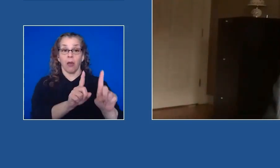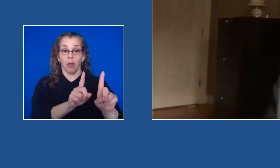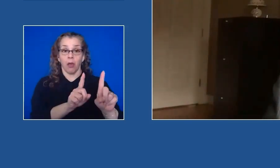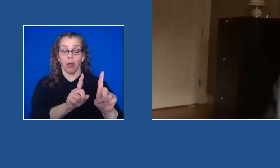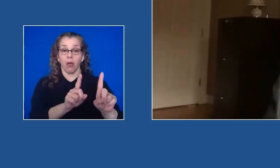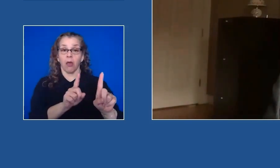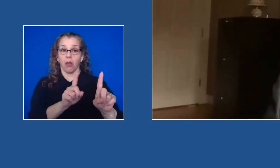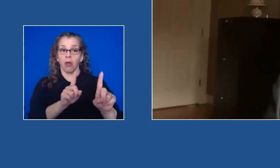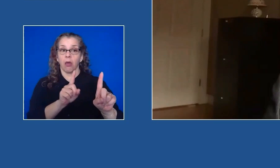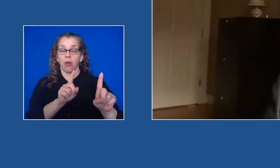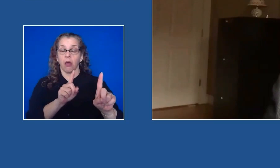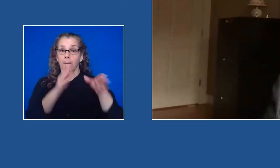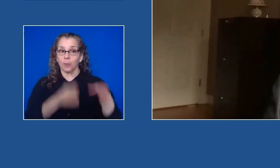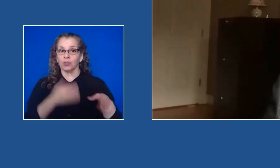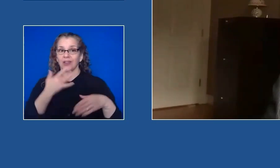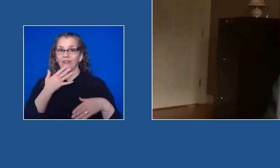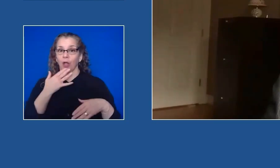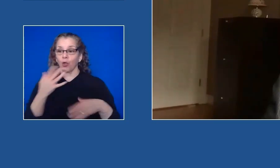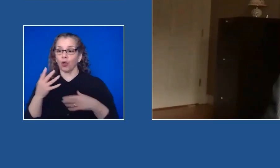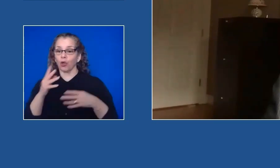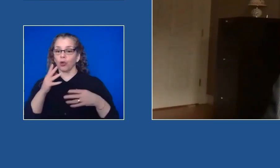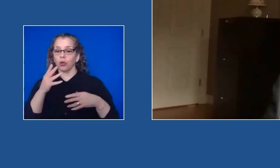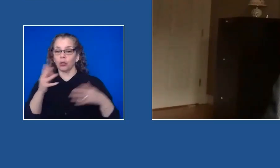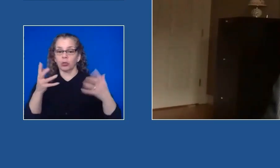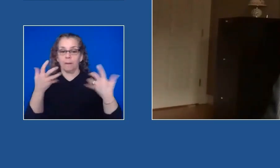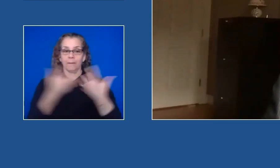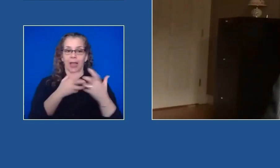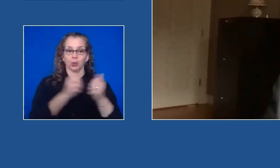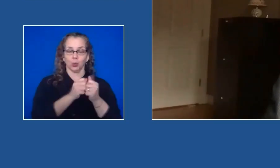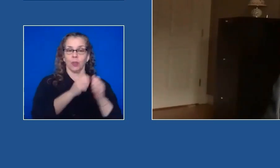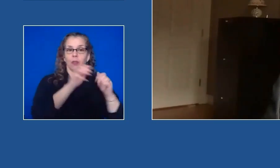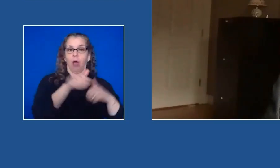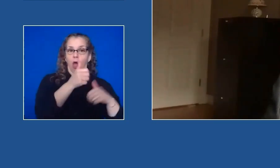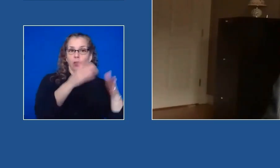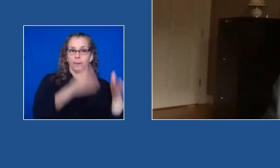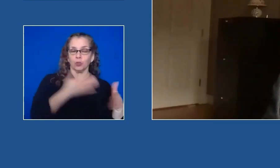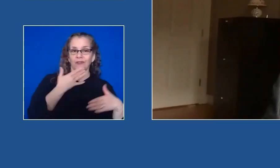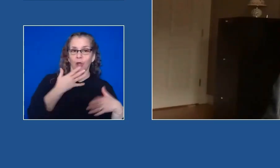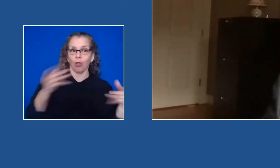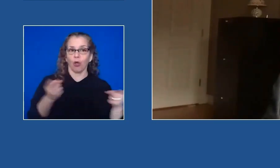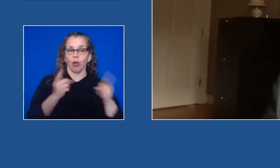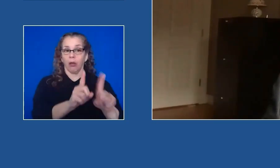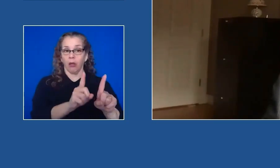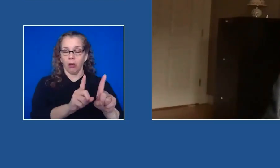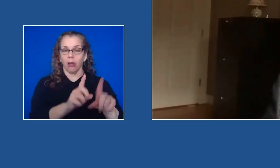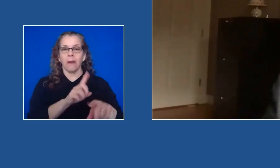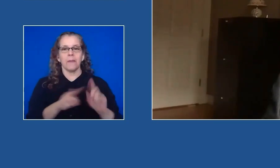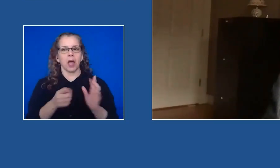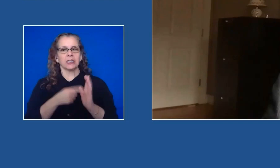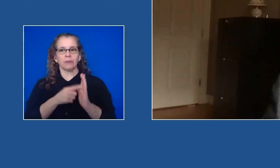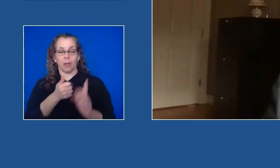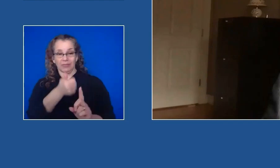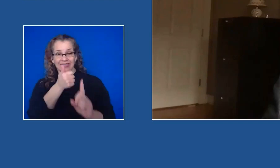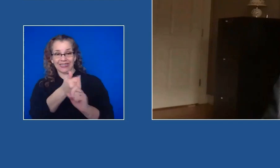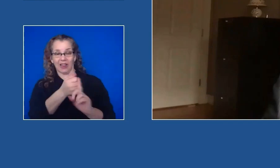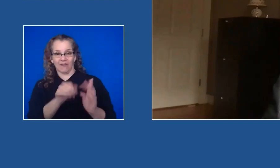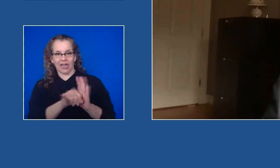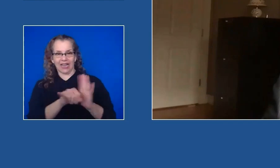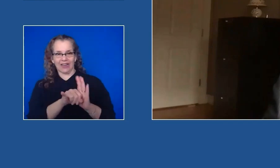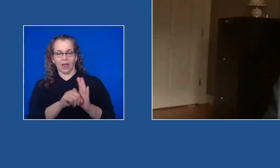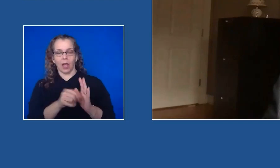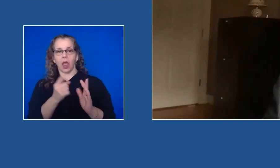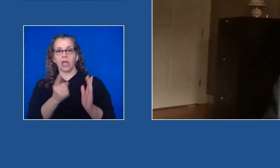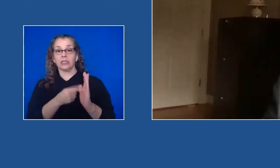that's impossible. For example, oftentimes a lot of minority clinicians are actually self-identifying. They noticed a patient who is a